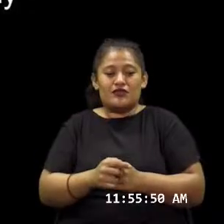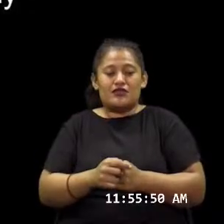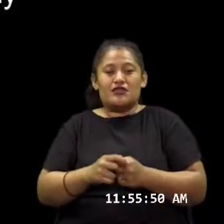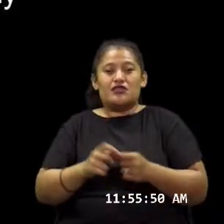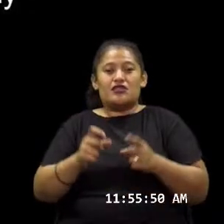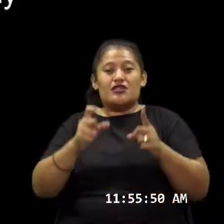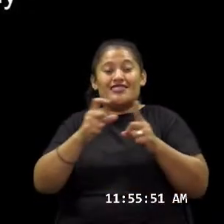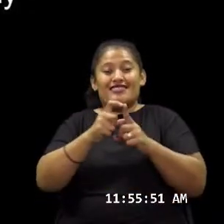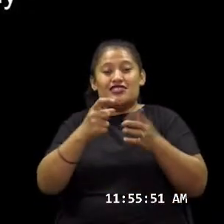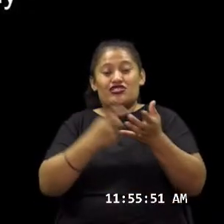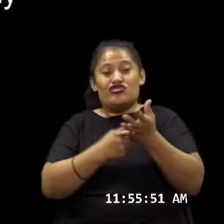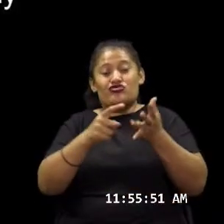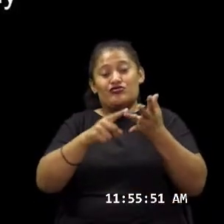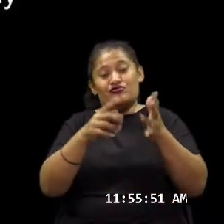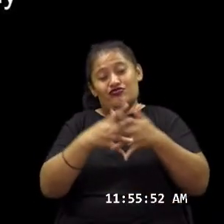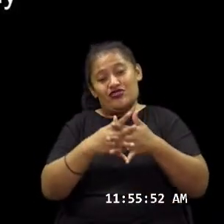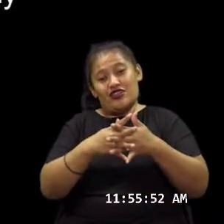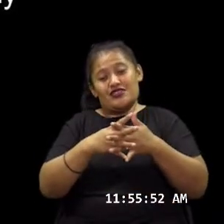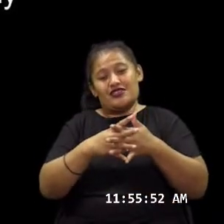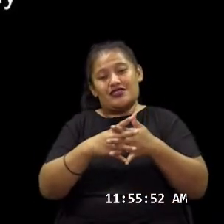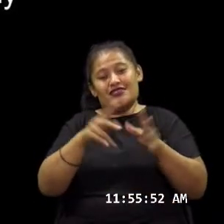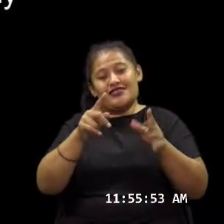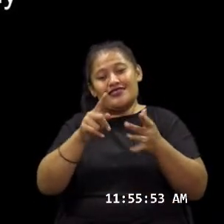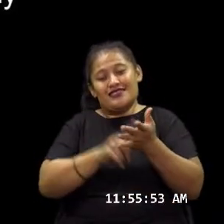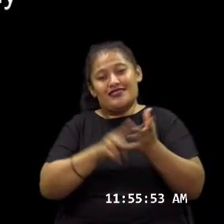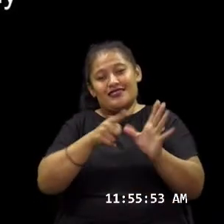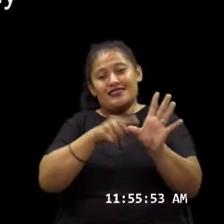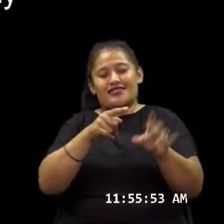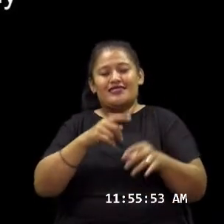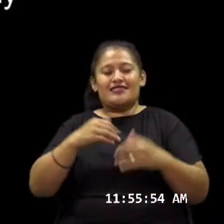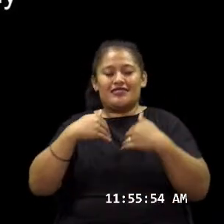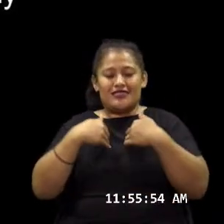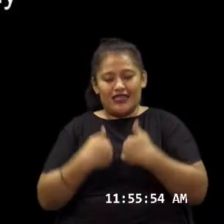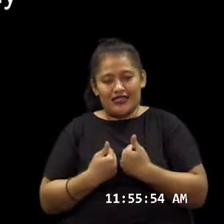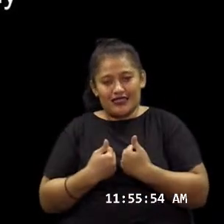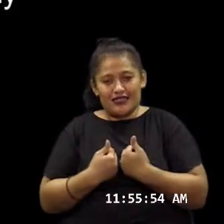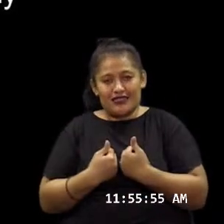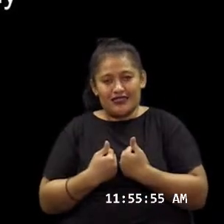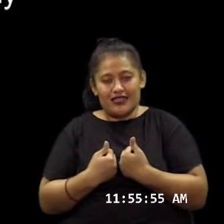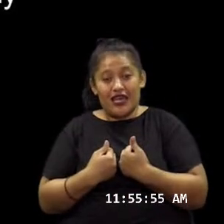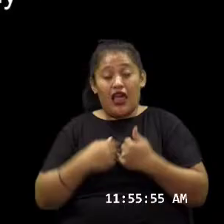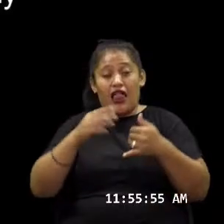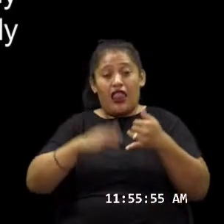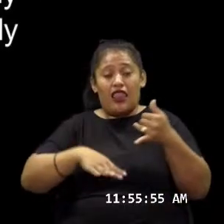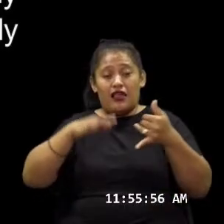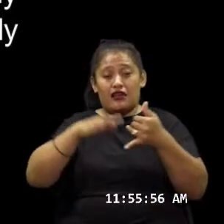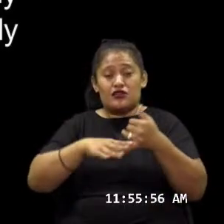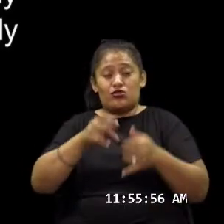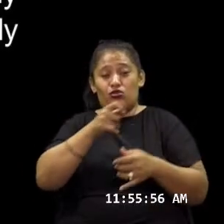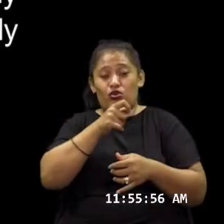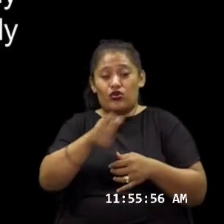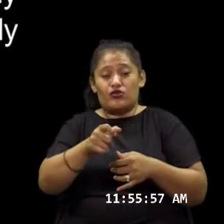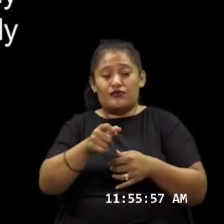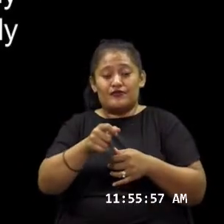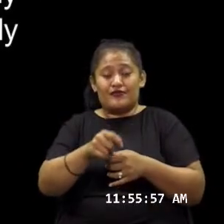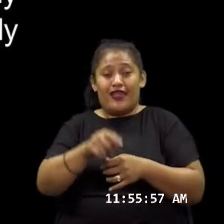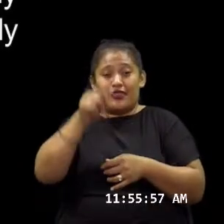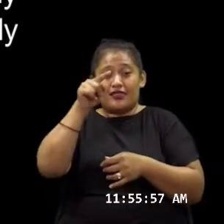drowsily, it means tiredly. And our last word,